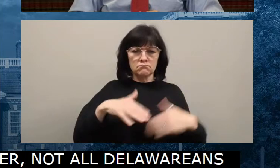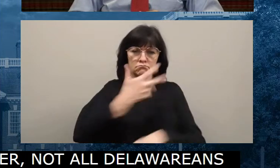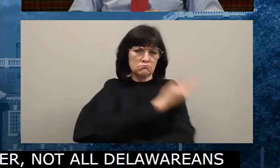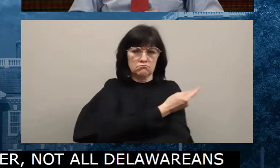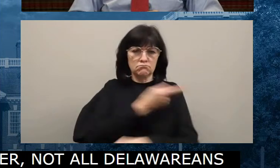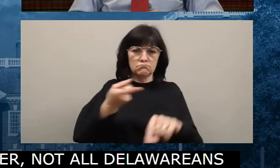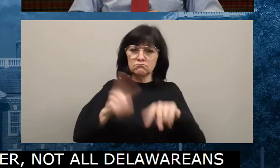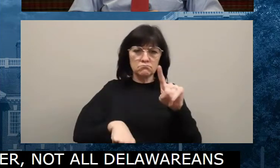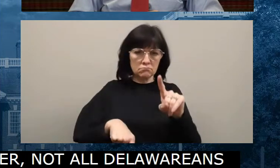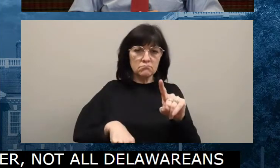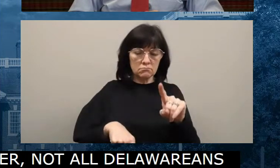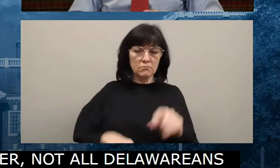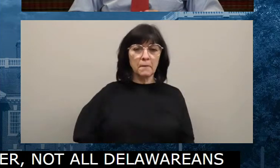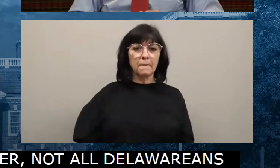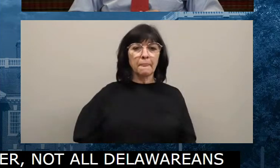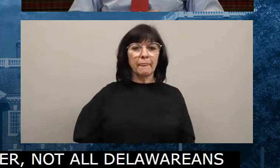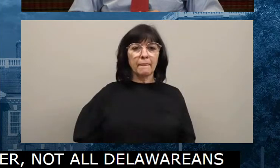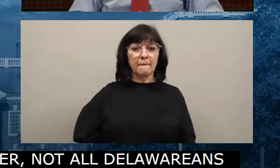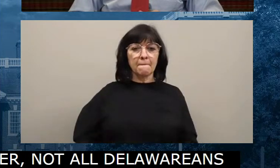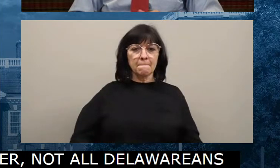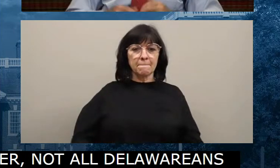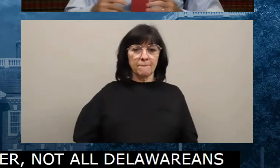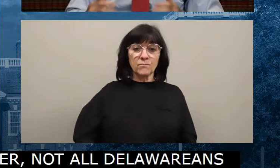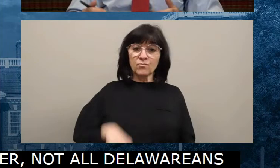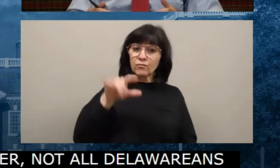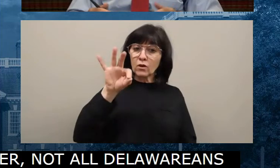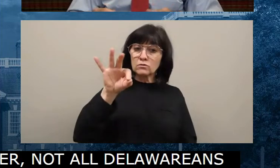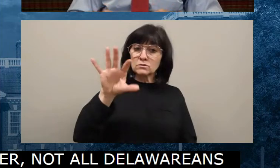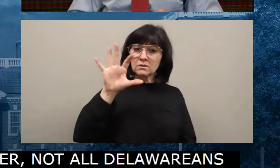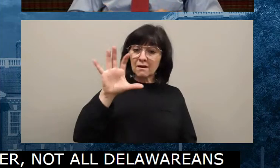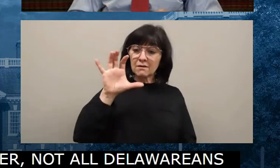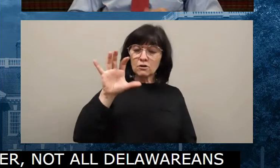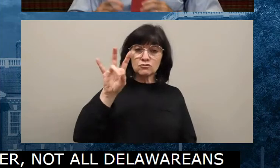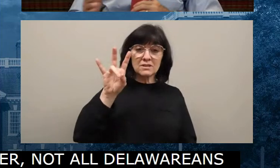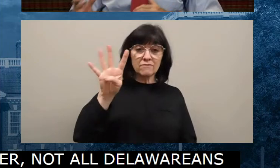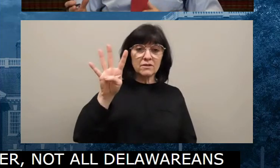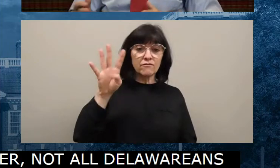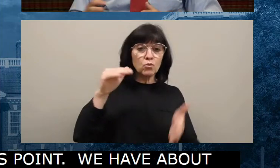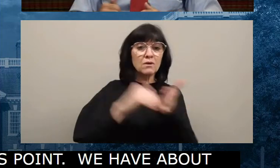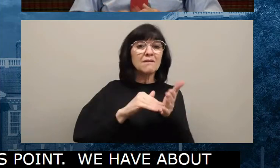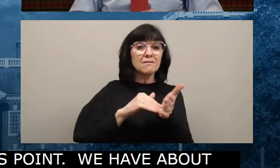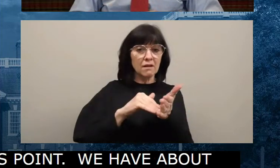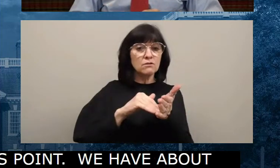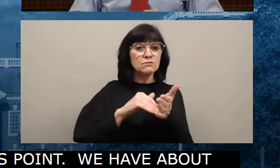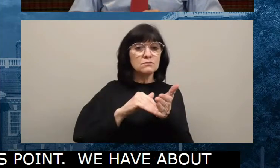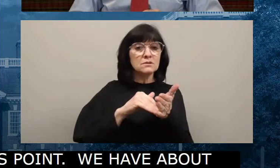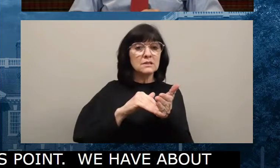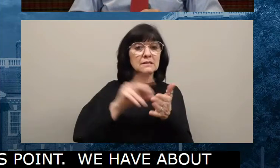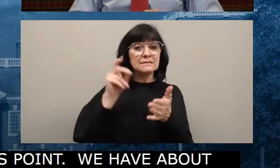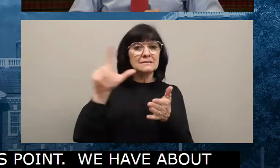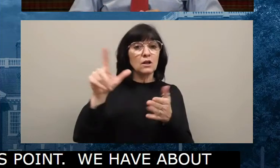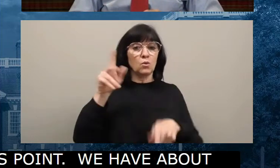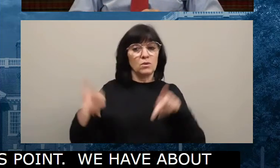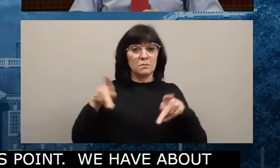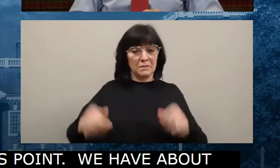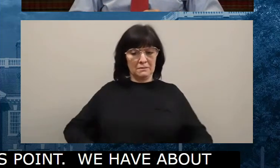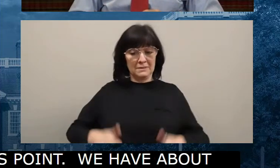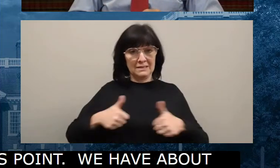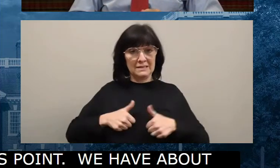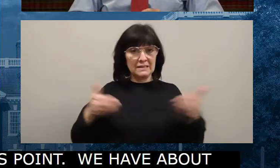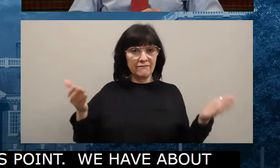974,000 Delawareans. At 38% is the number of vaccinations delivered over the